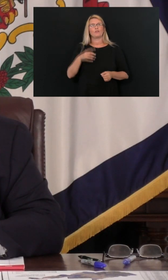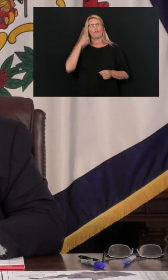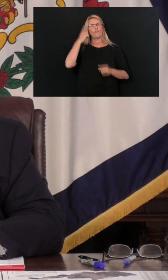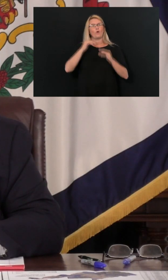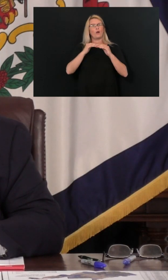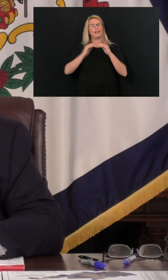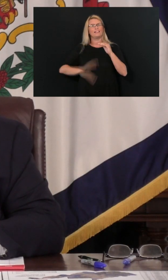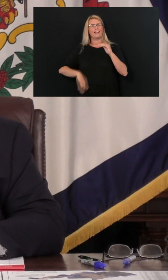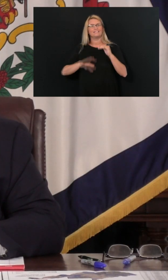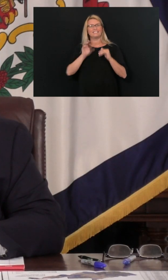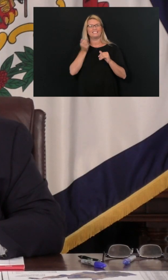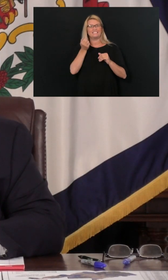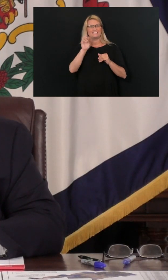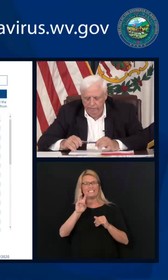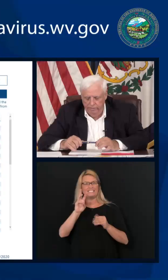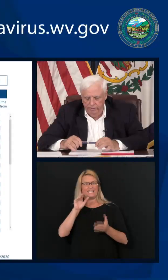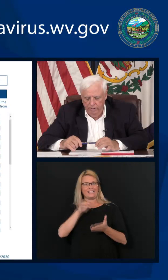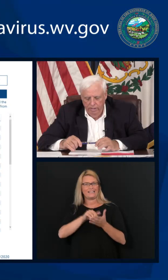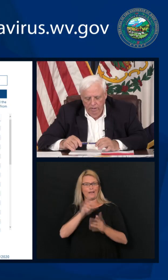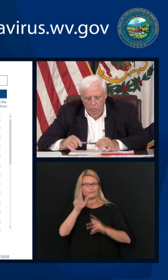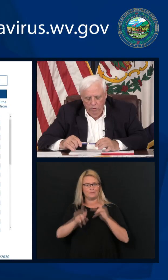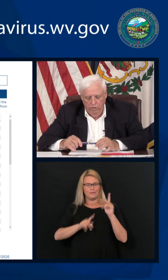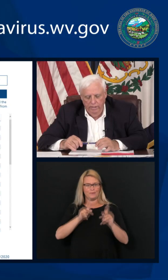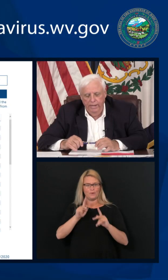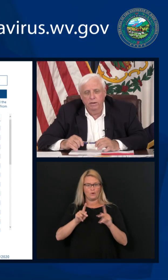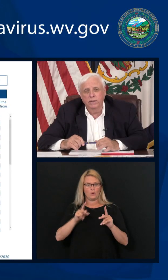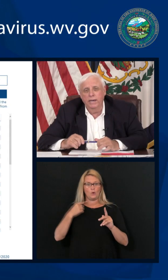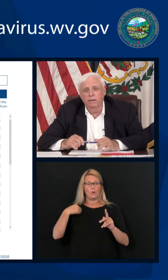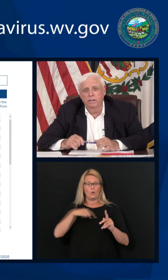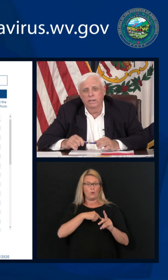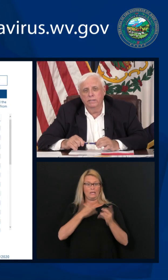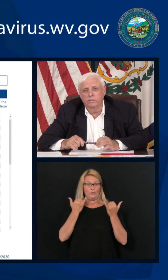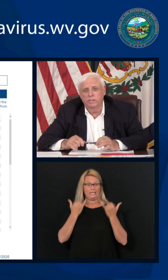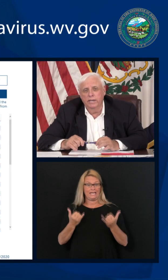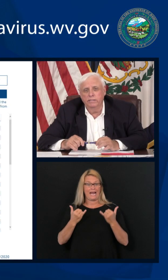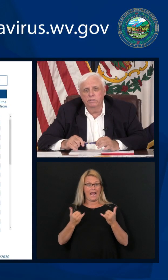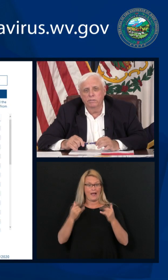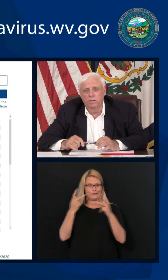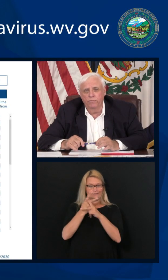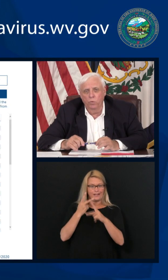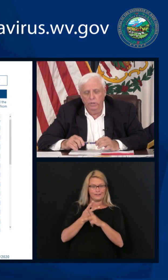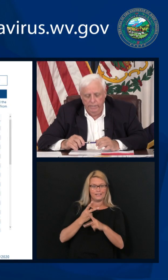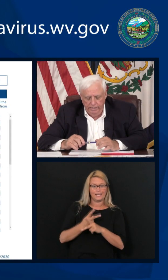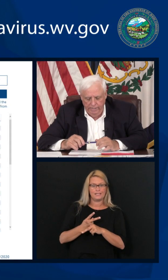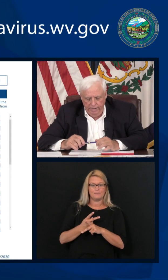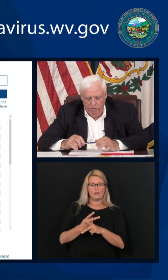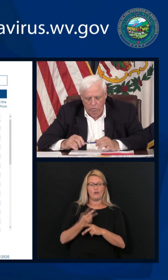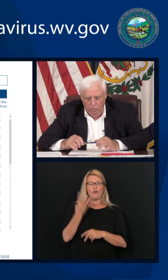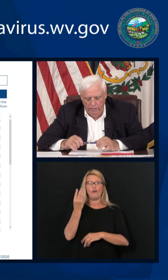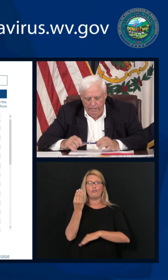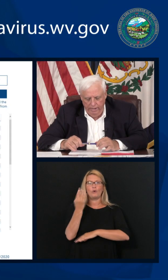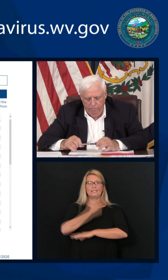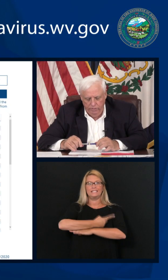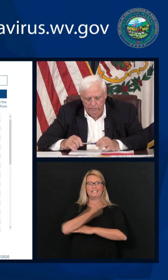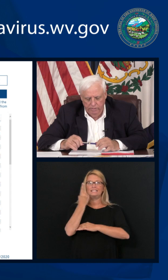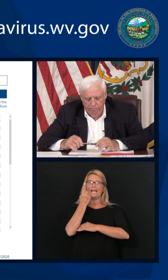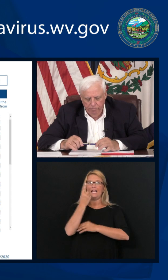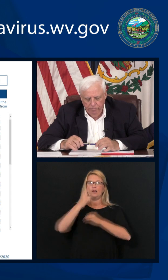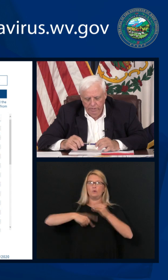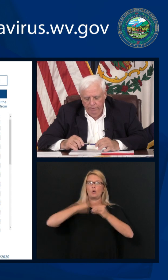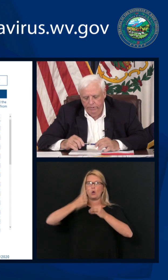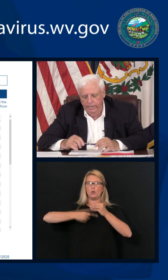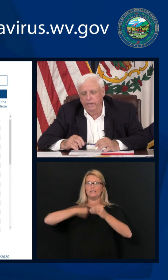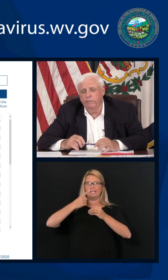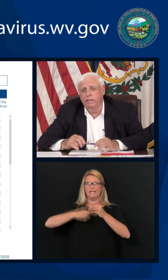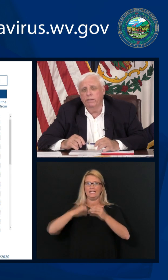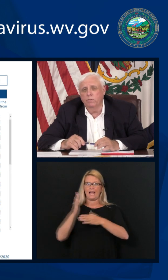than 16,000 population, we're going to now calculate those cases on a 14-day rolling average.